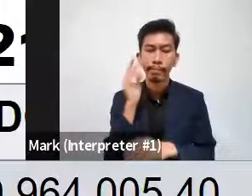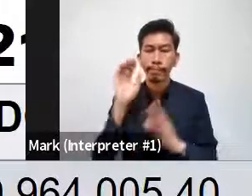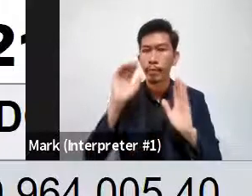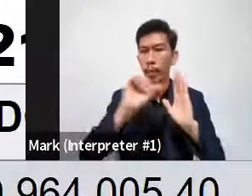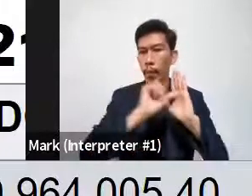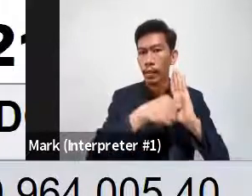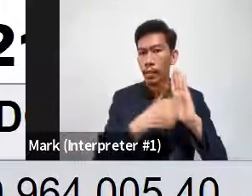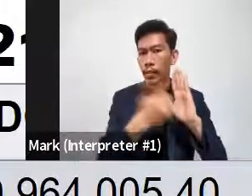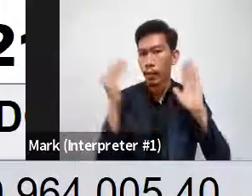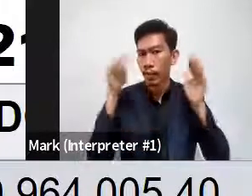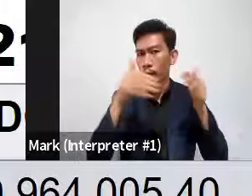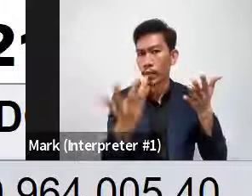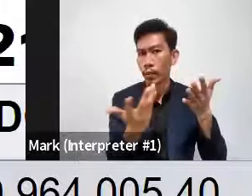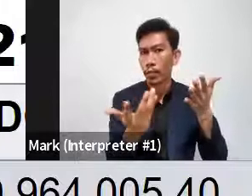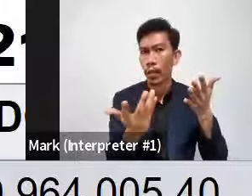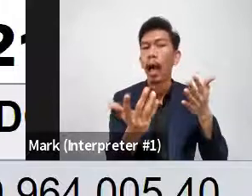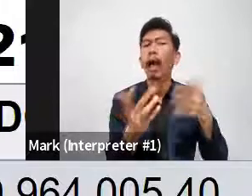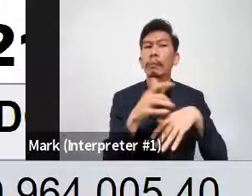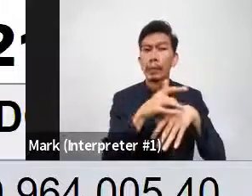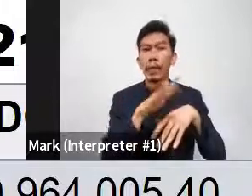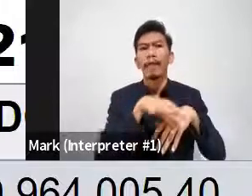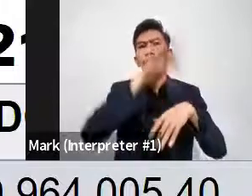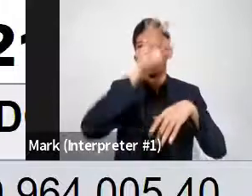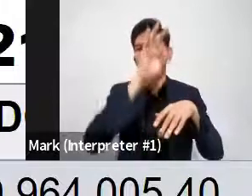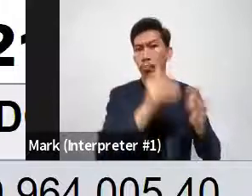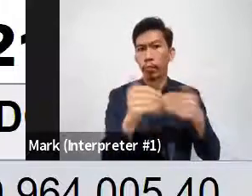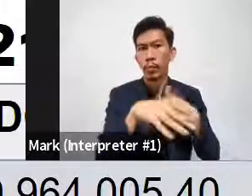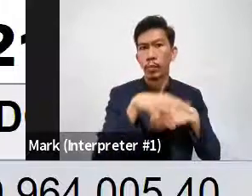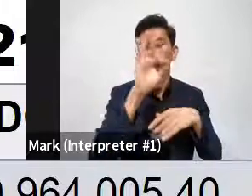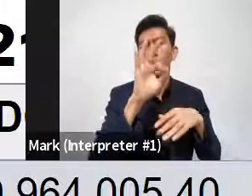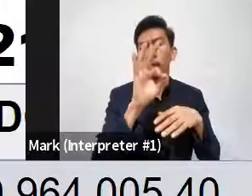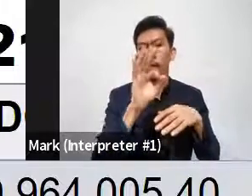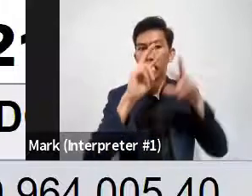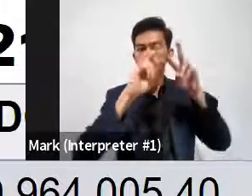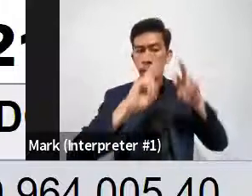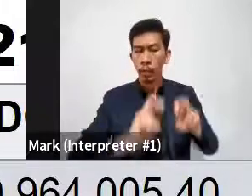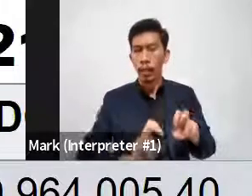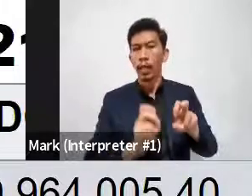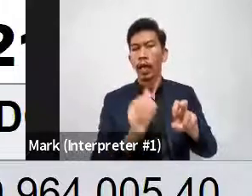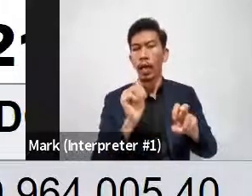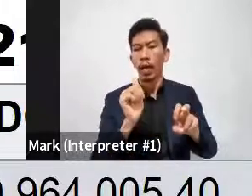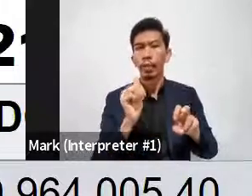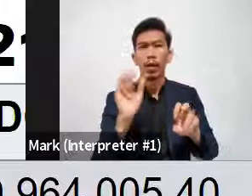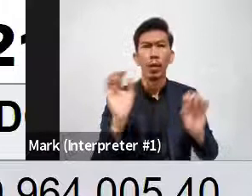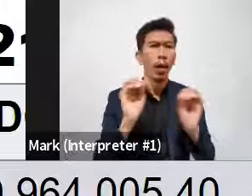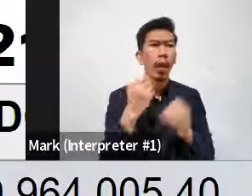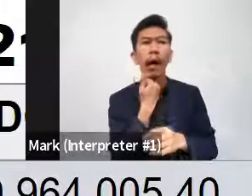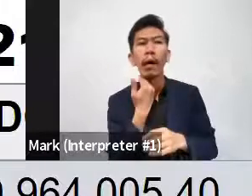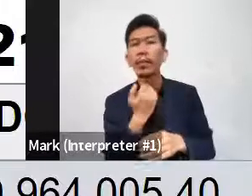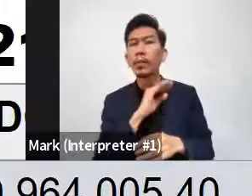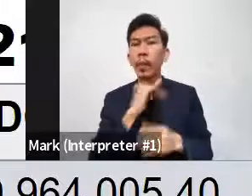the early detection, which includes the screening for asymptomatic and early diagnosis for the